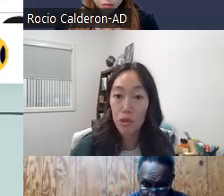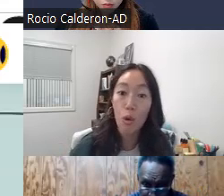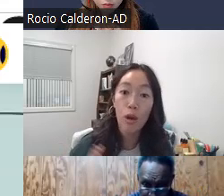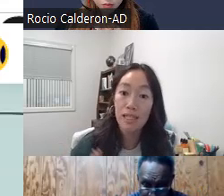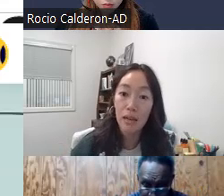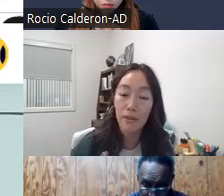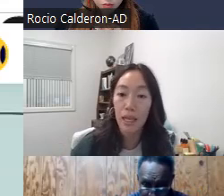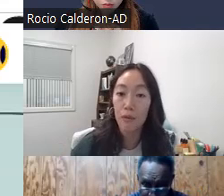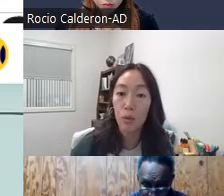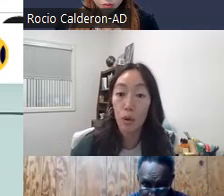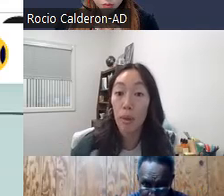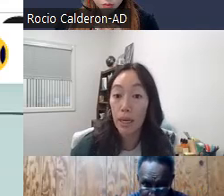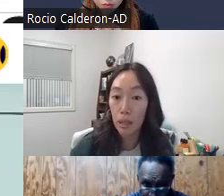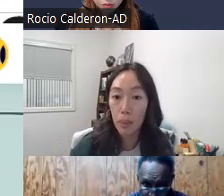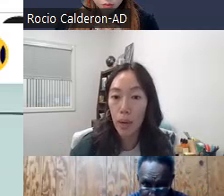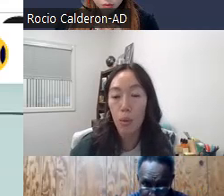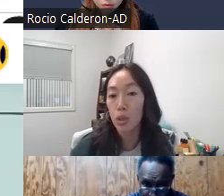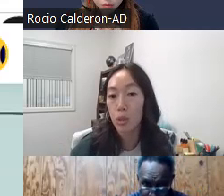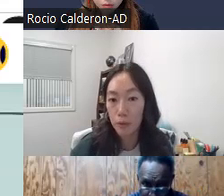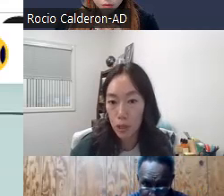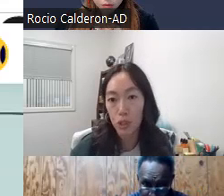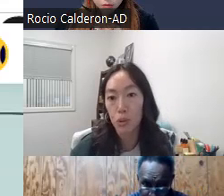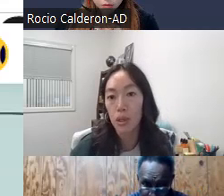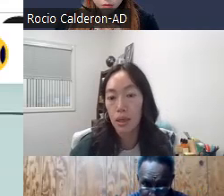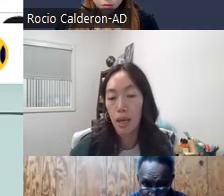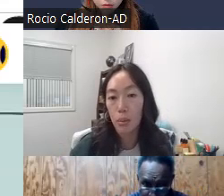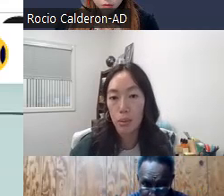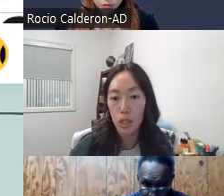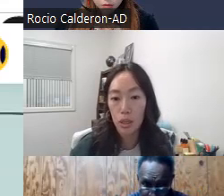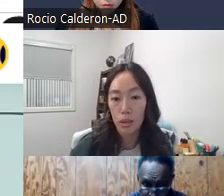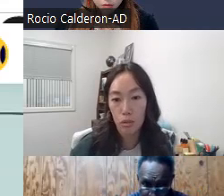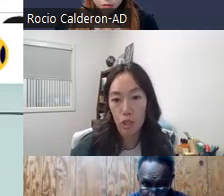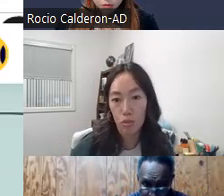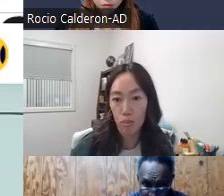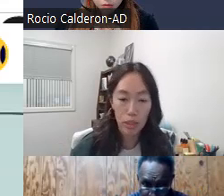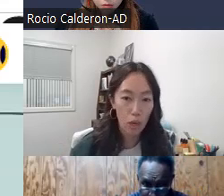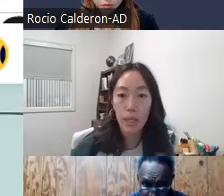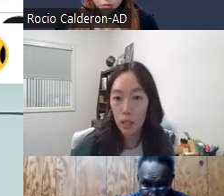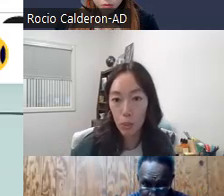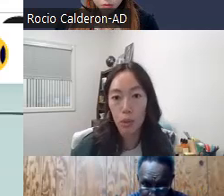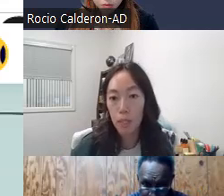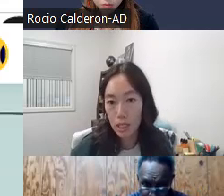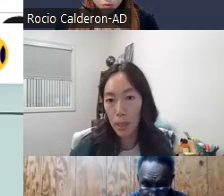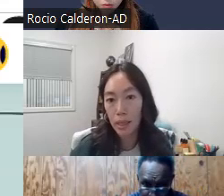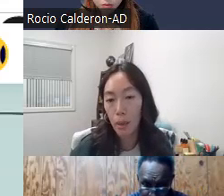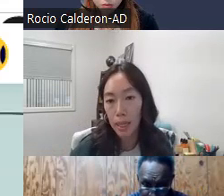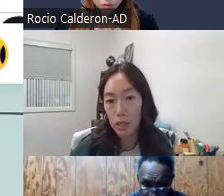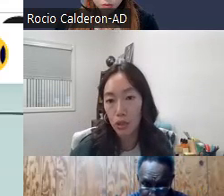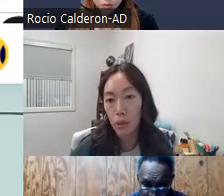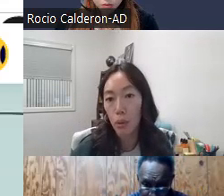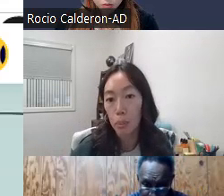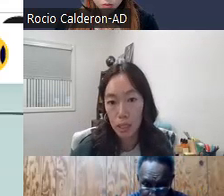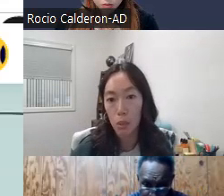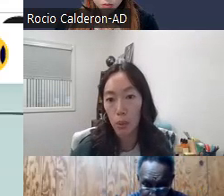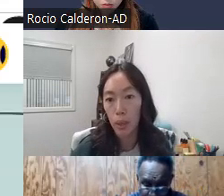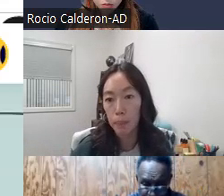interesting to folks more on the side of like, if you were to apply to the program, what would you have to do to you know, be eligible, participate in our